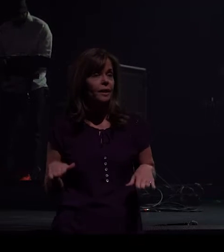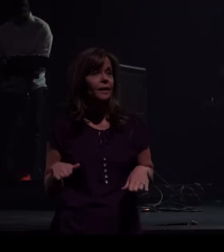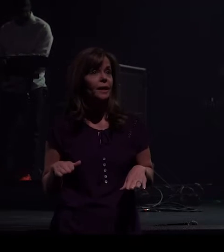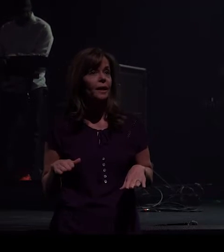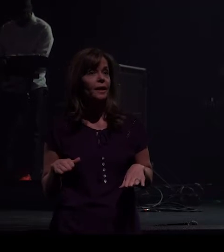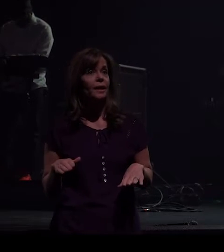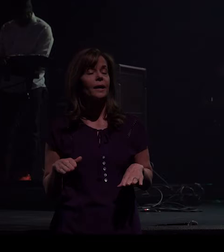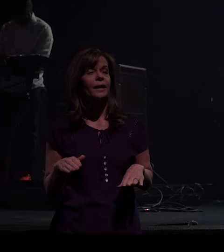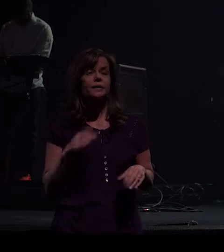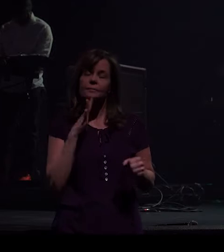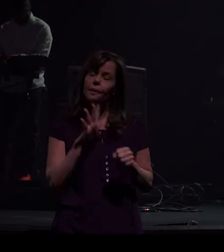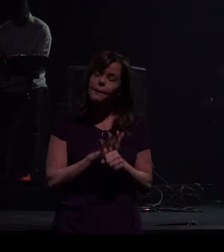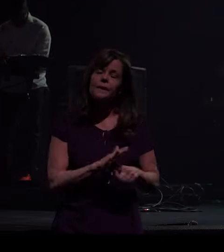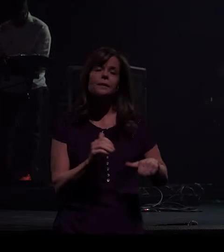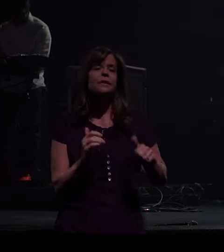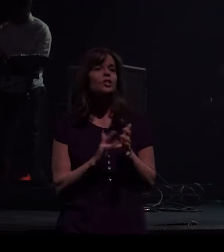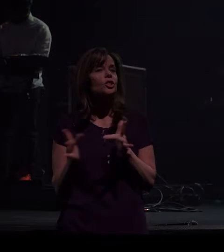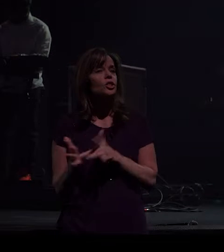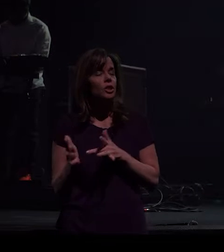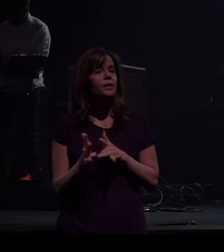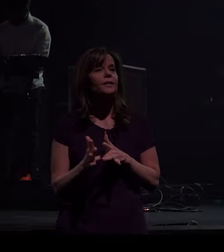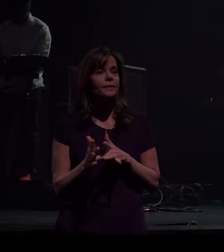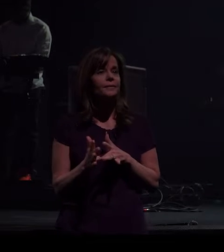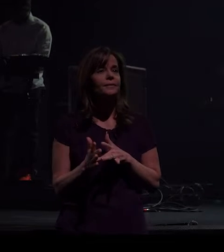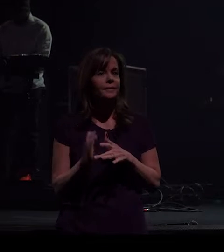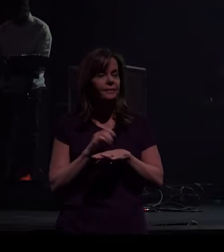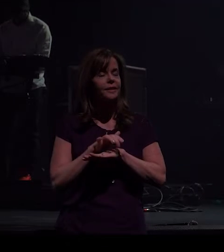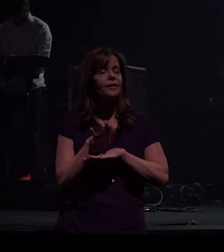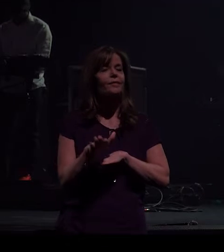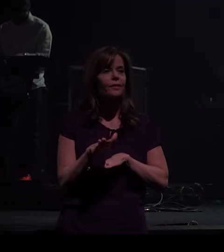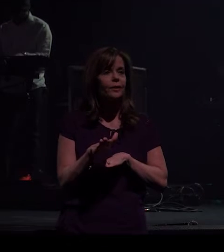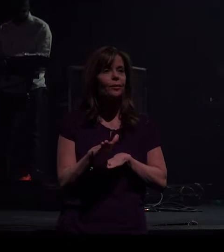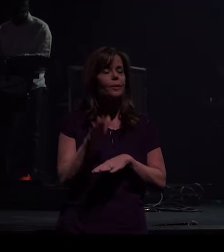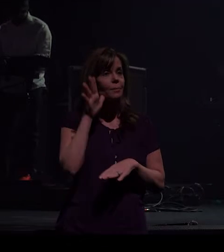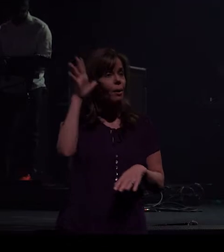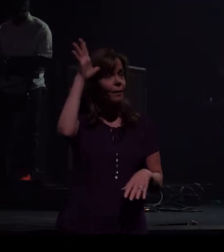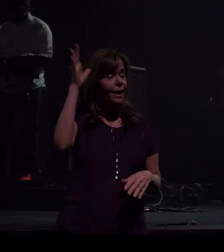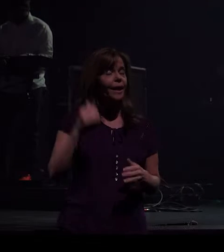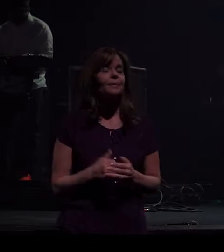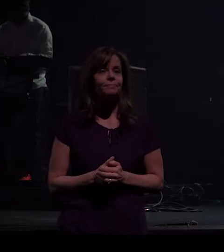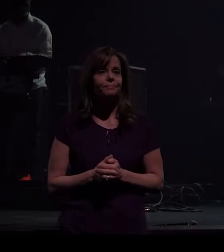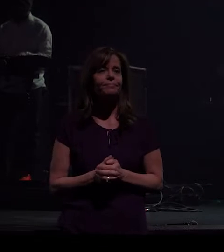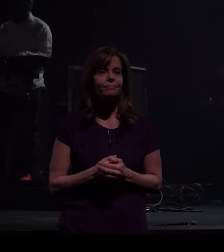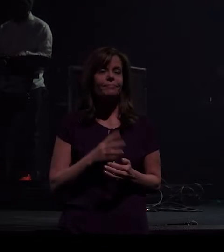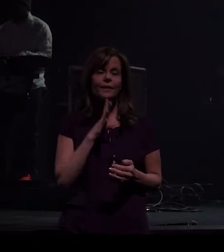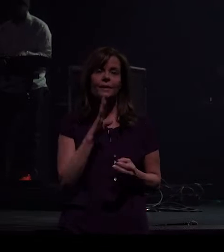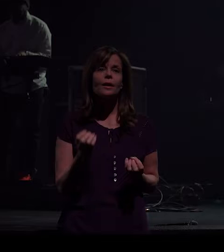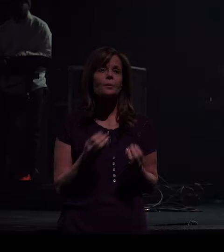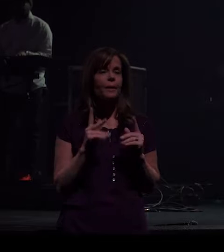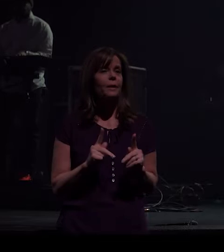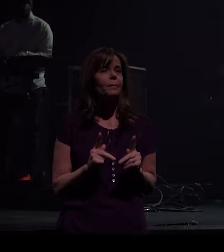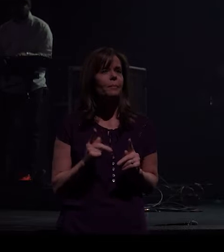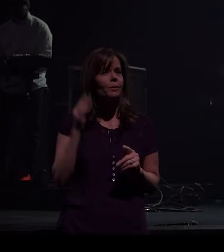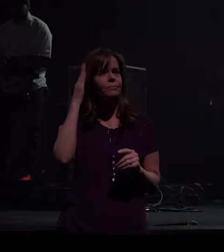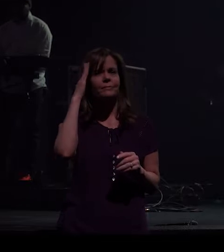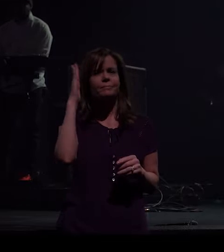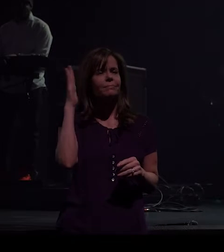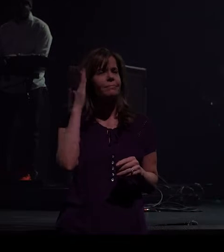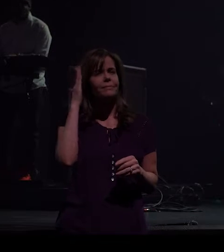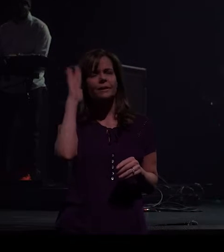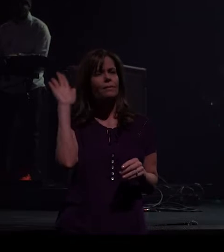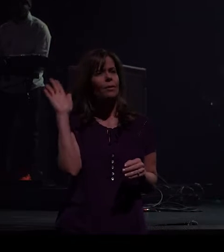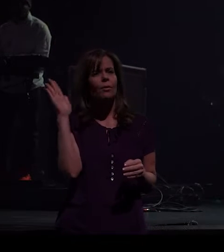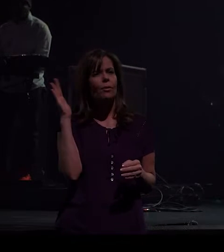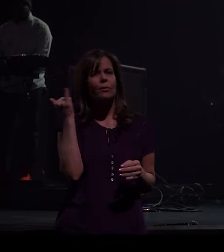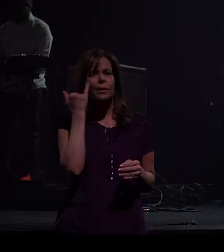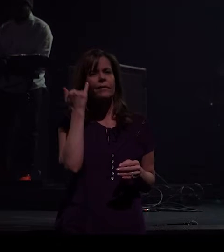them. It's amazing. I talked to so many people who didn't even think God would accept them